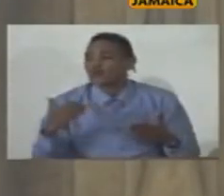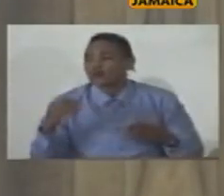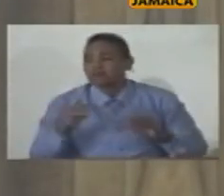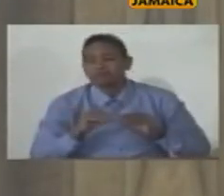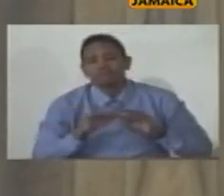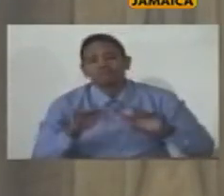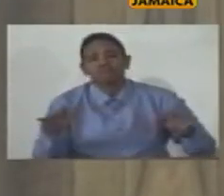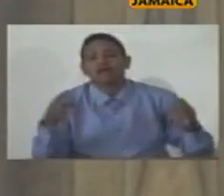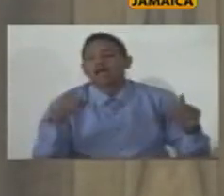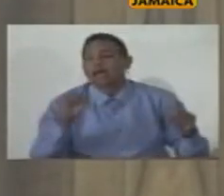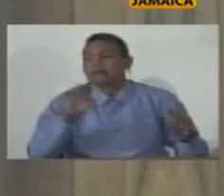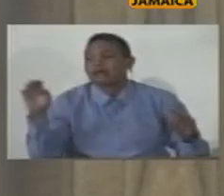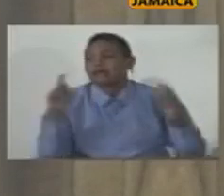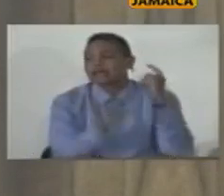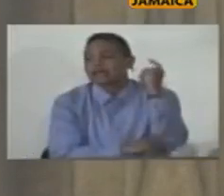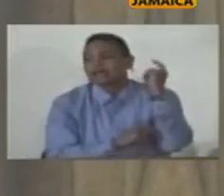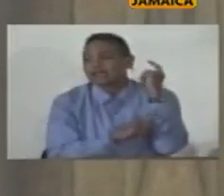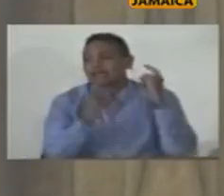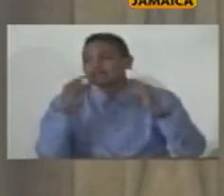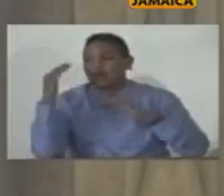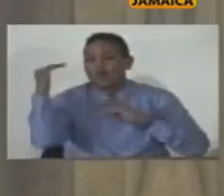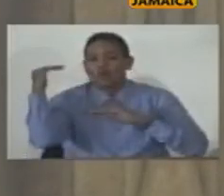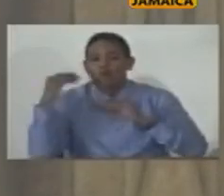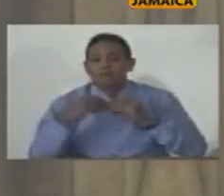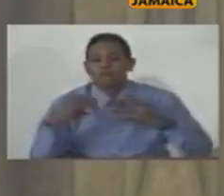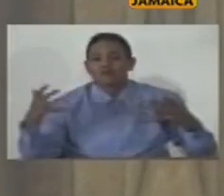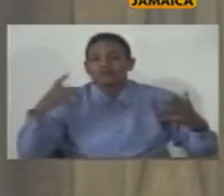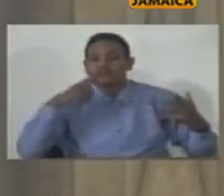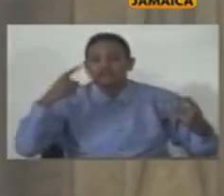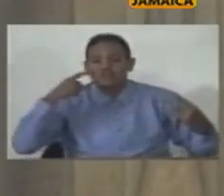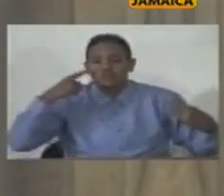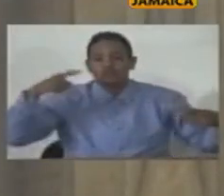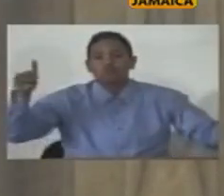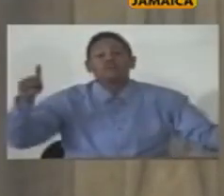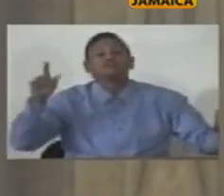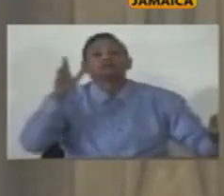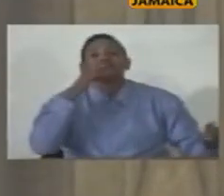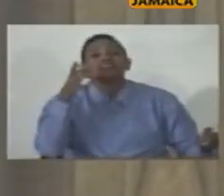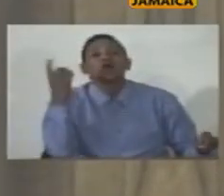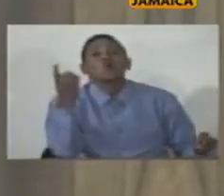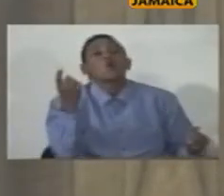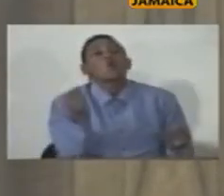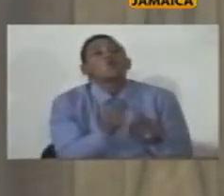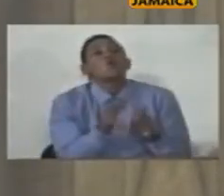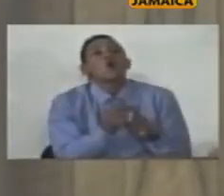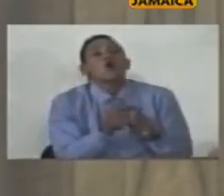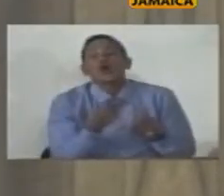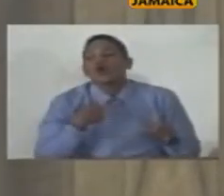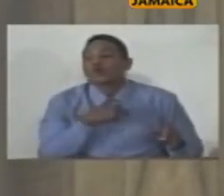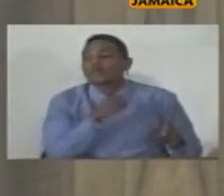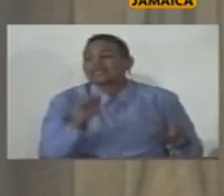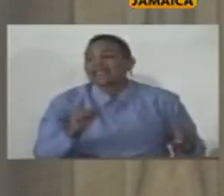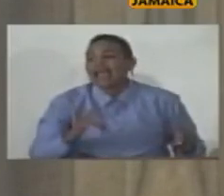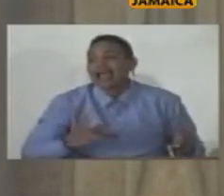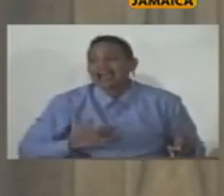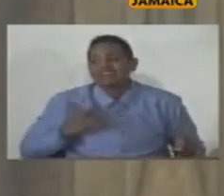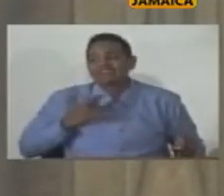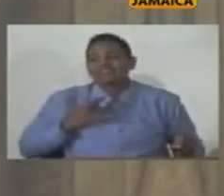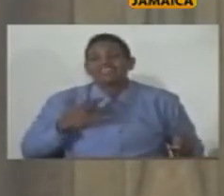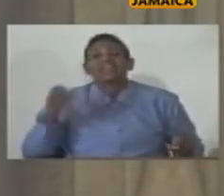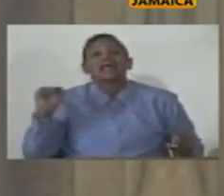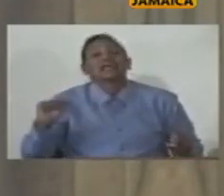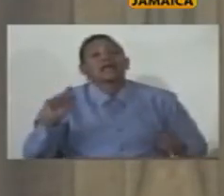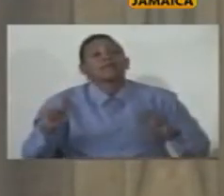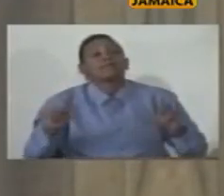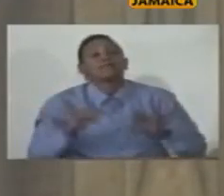East Portland. Hope is growing. Prosperity is no longer just a word. We can feel it, and so can my people